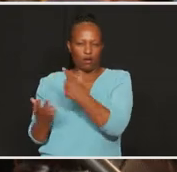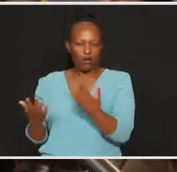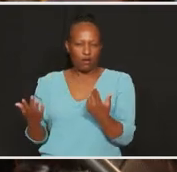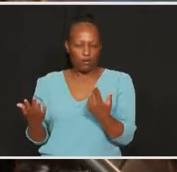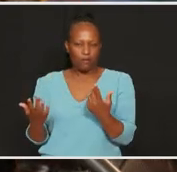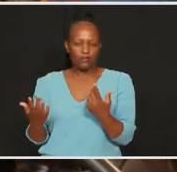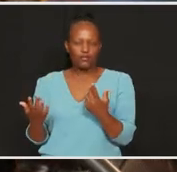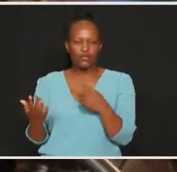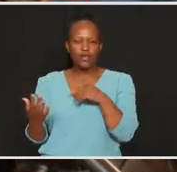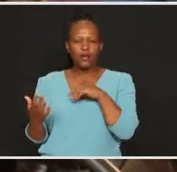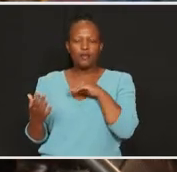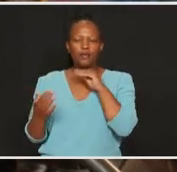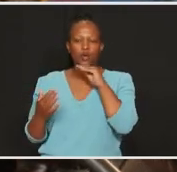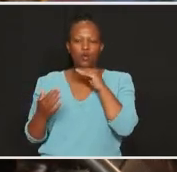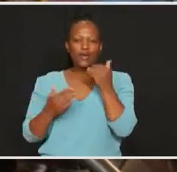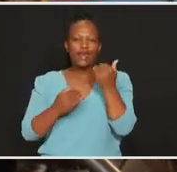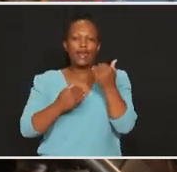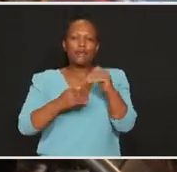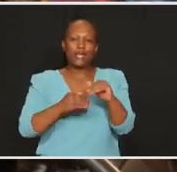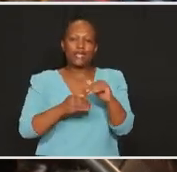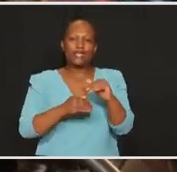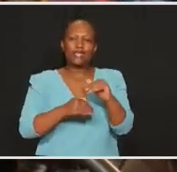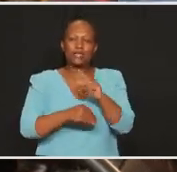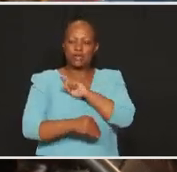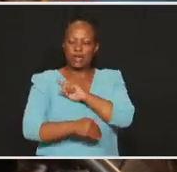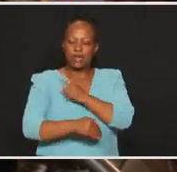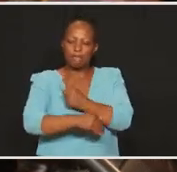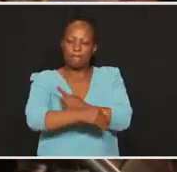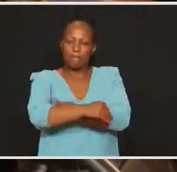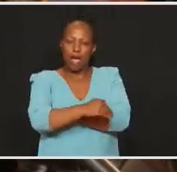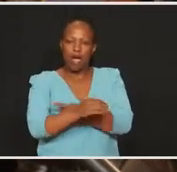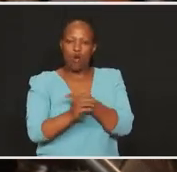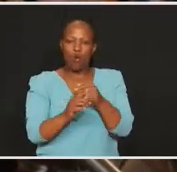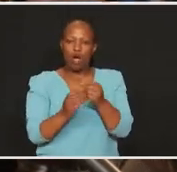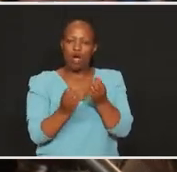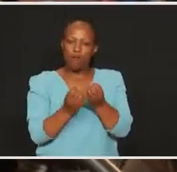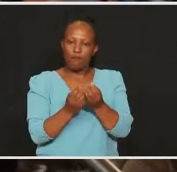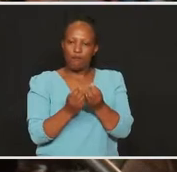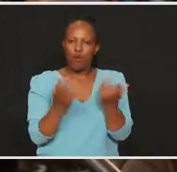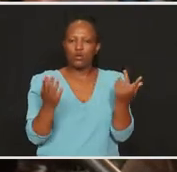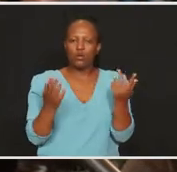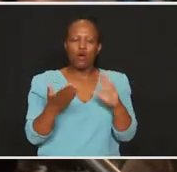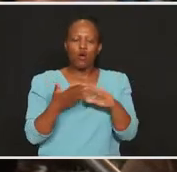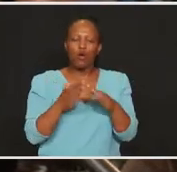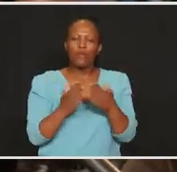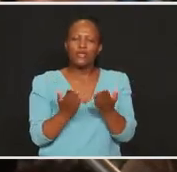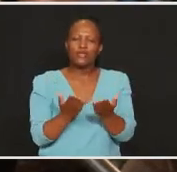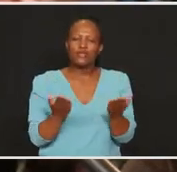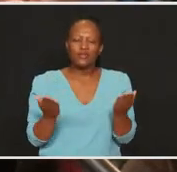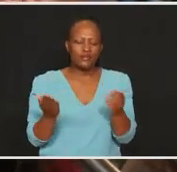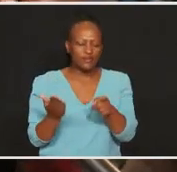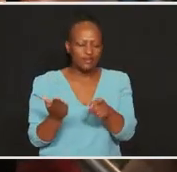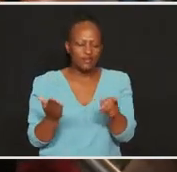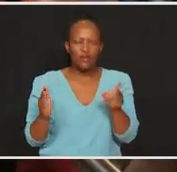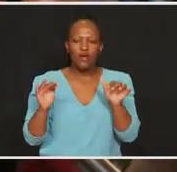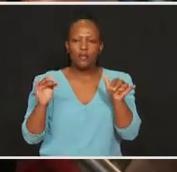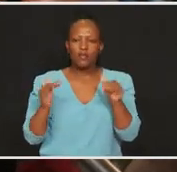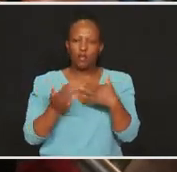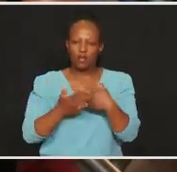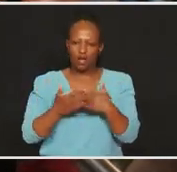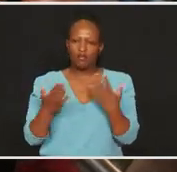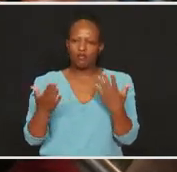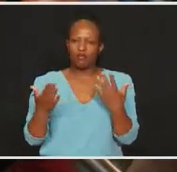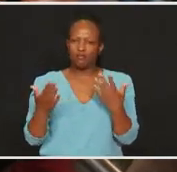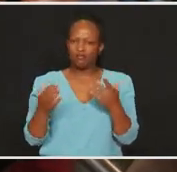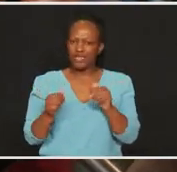is going to limit their power to the majority and the community of those people who can be able